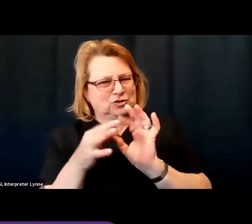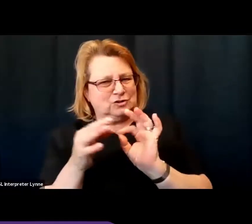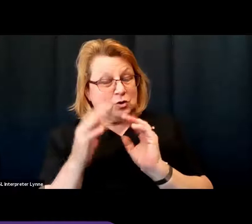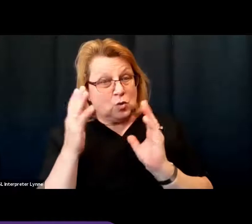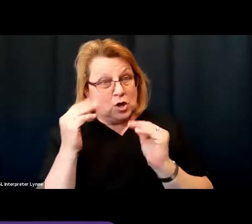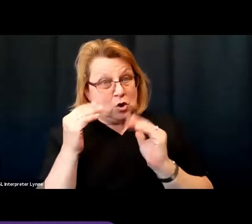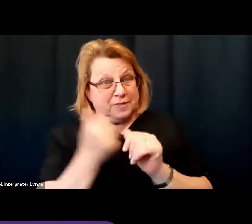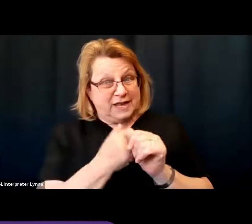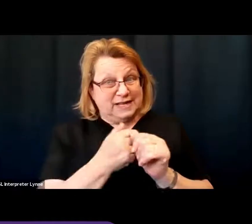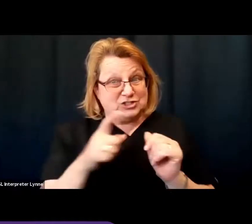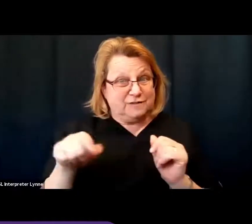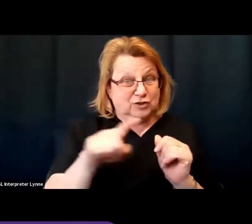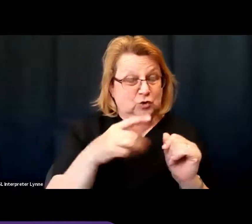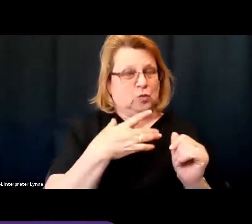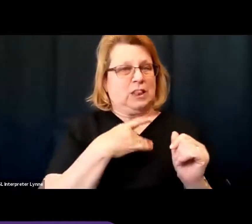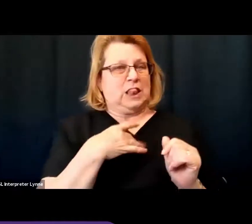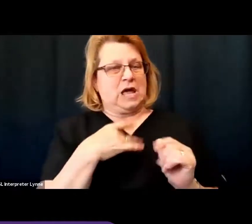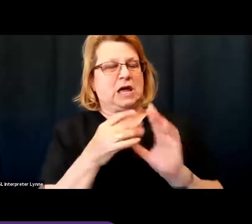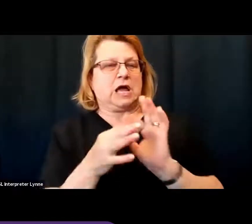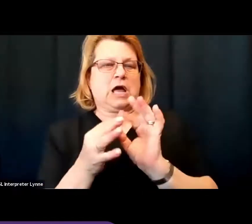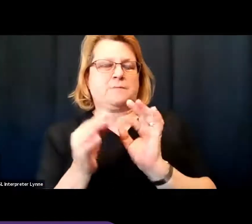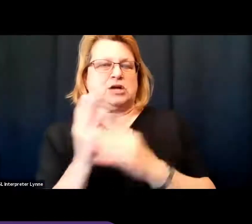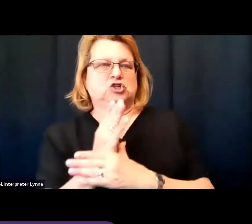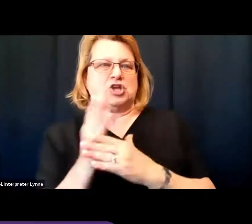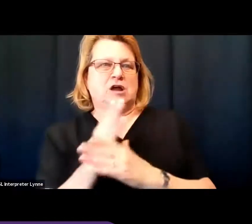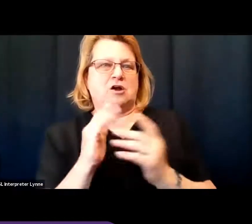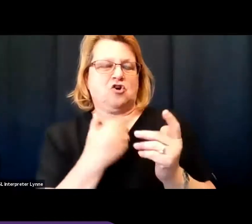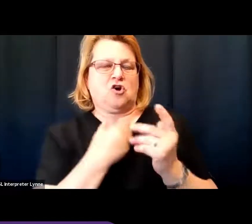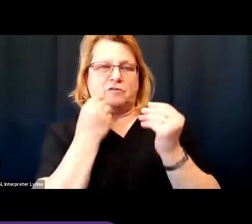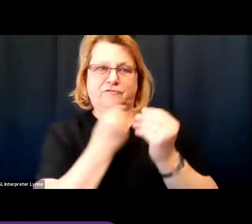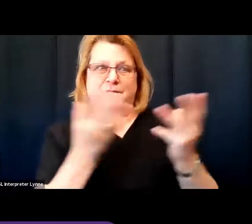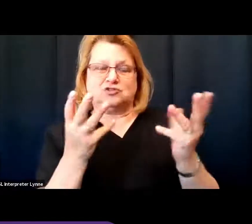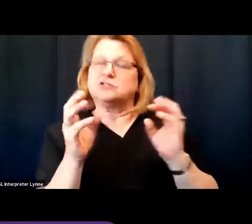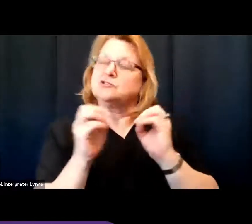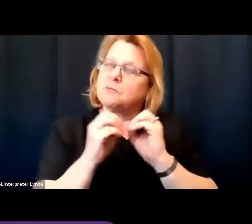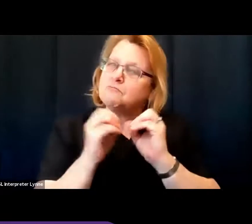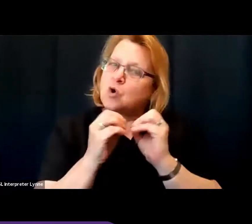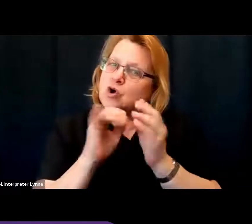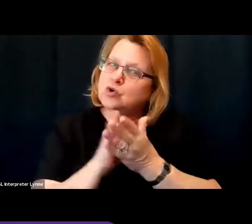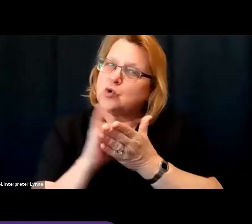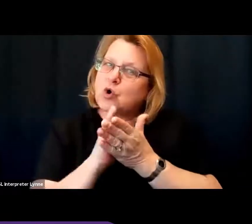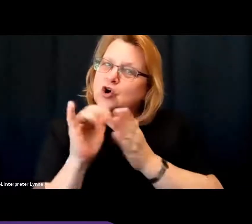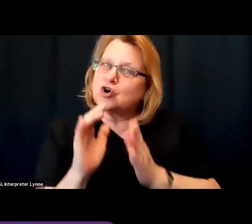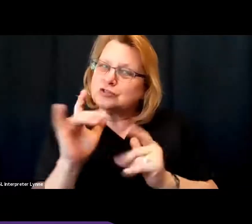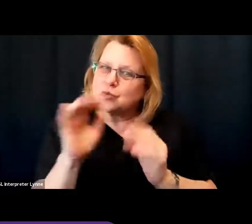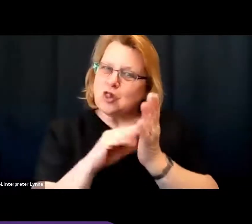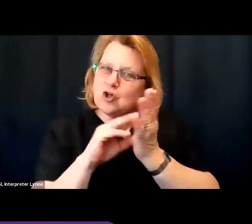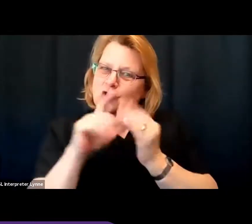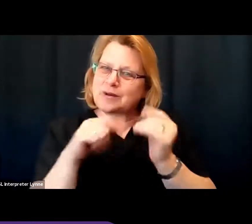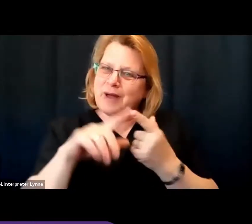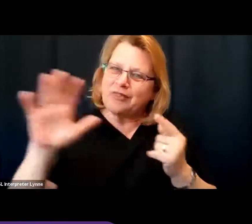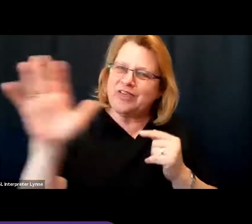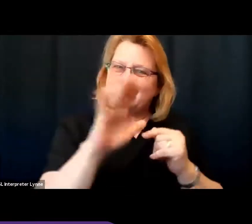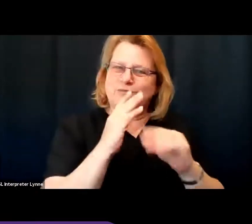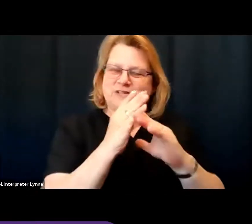of you will like, comment, and share our content so more New Yorkers will learn about their protections. I see in the question and answer